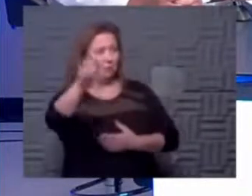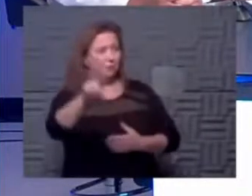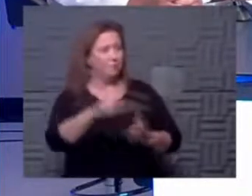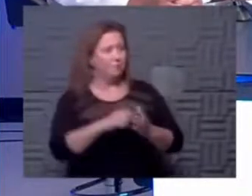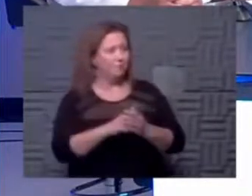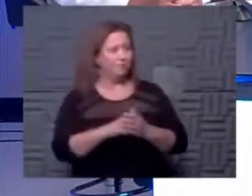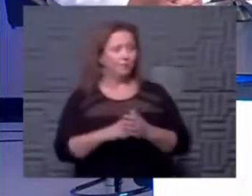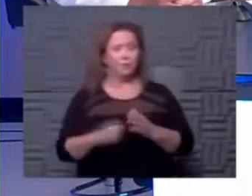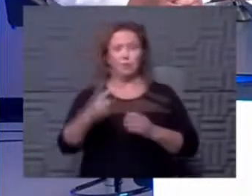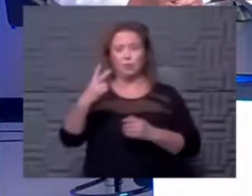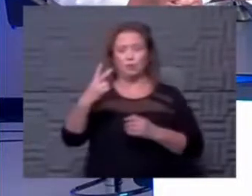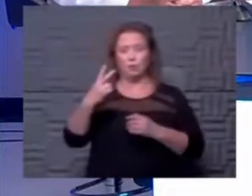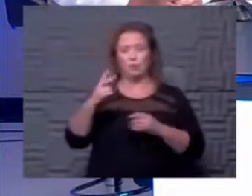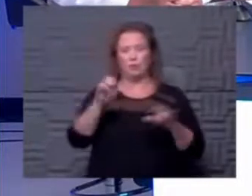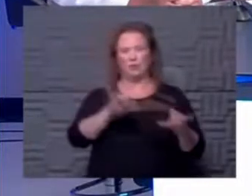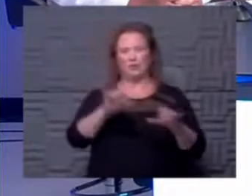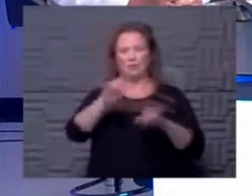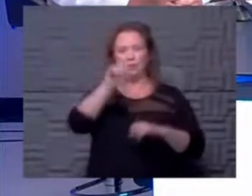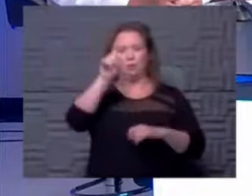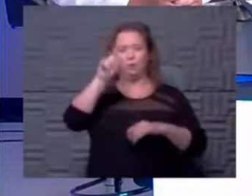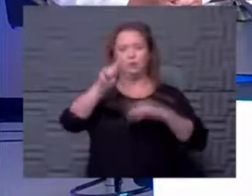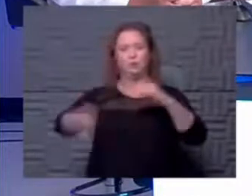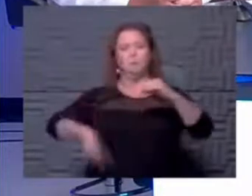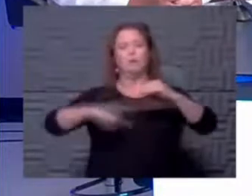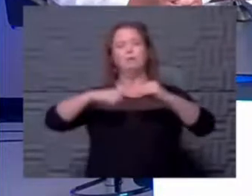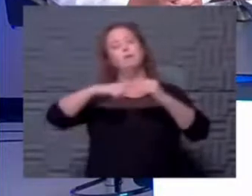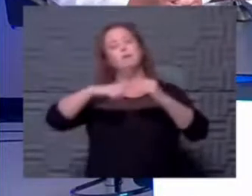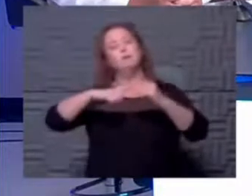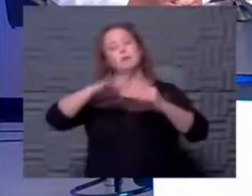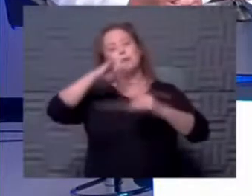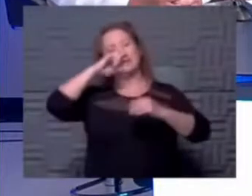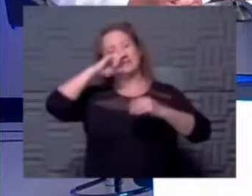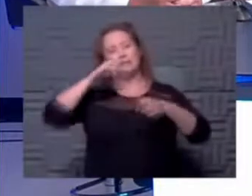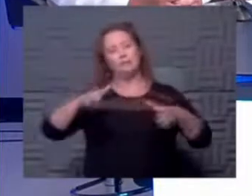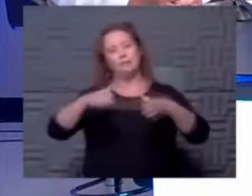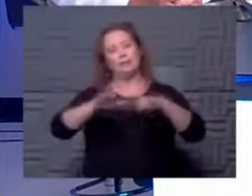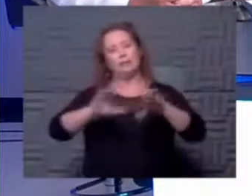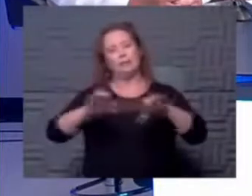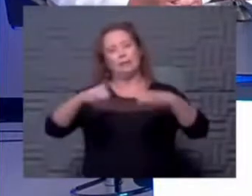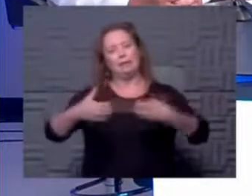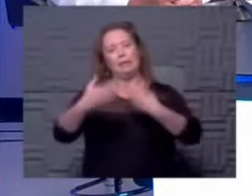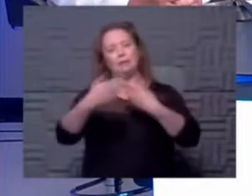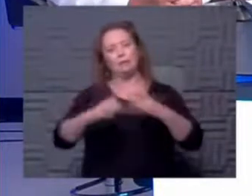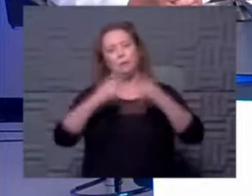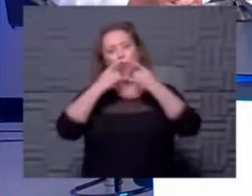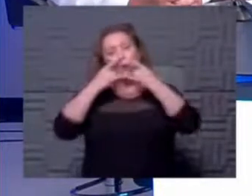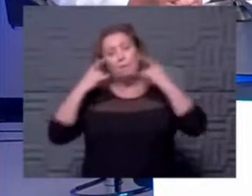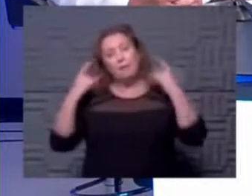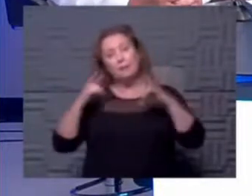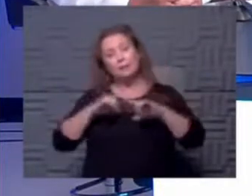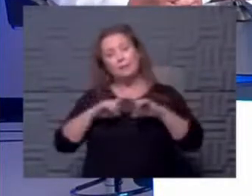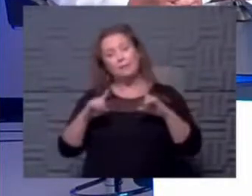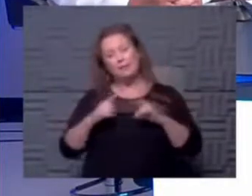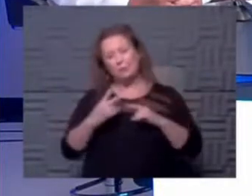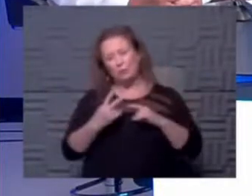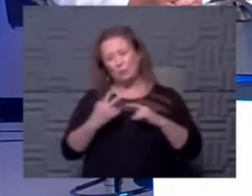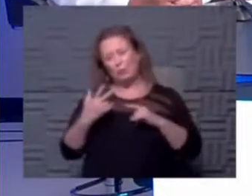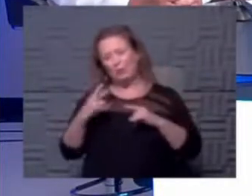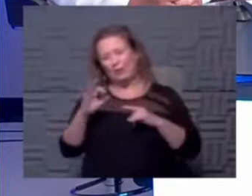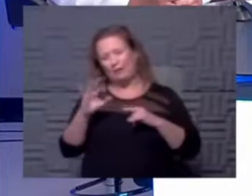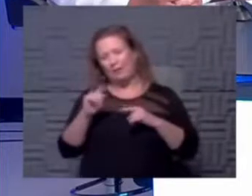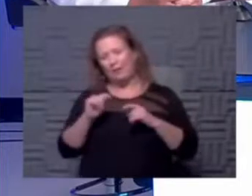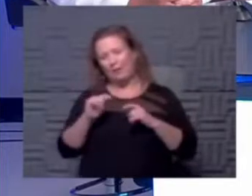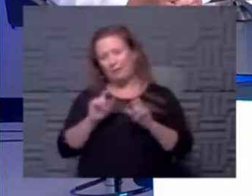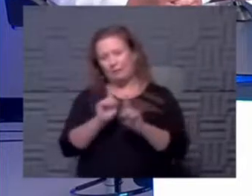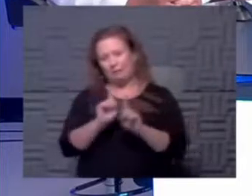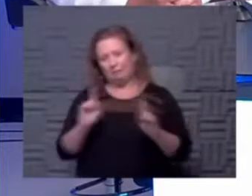Correct. Actually, two have come in very similar to this about kids being in a classroom, wearing masks, but being 2 to 3 feet apart.